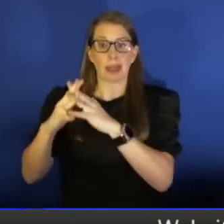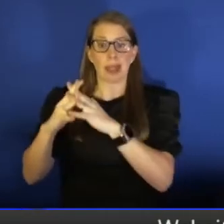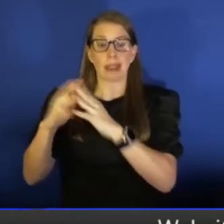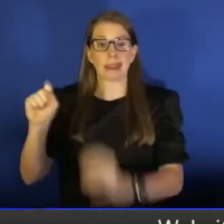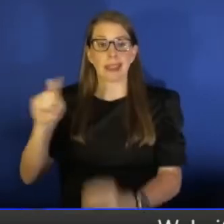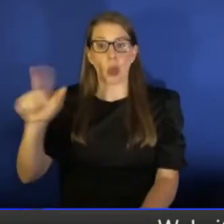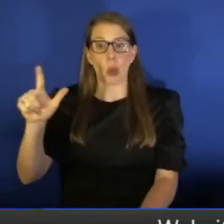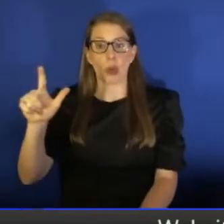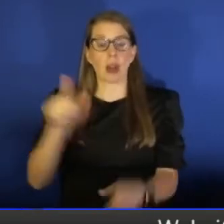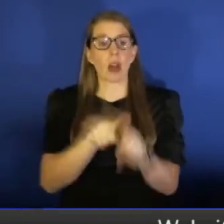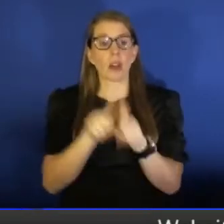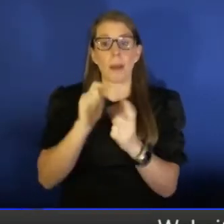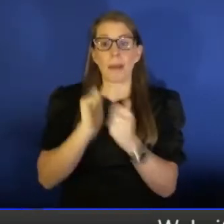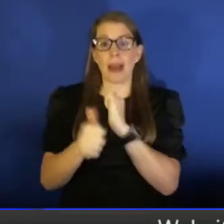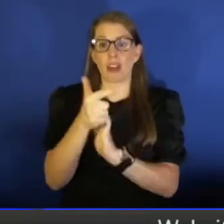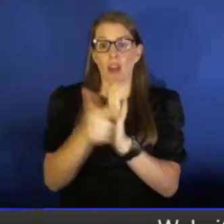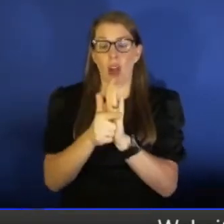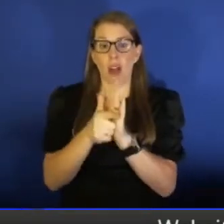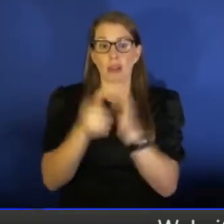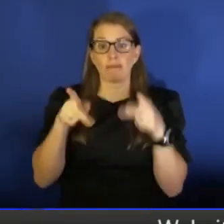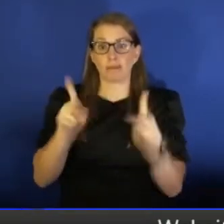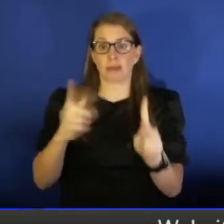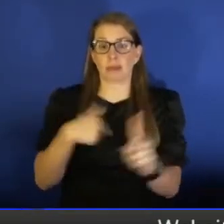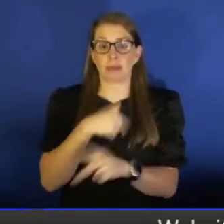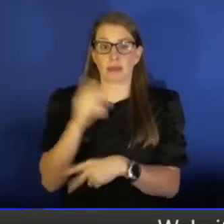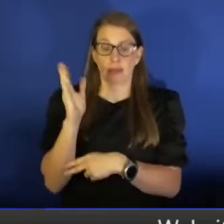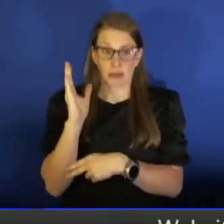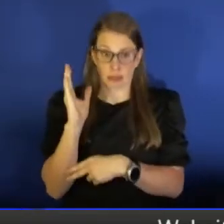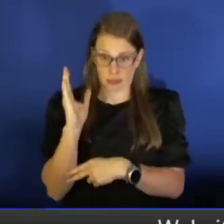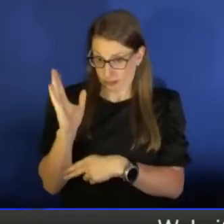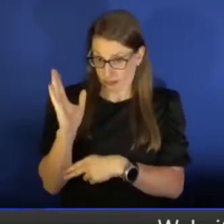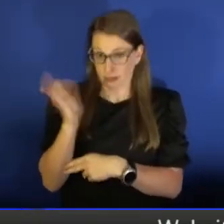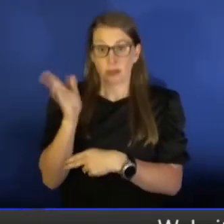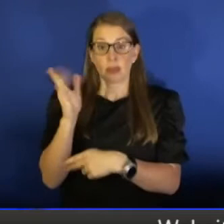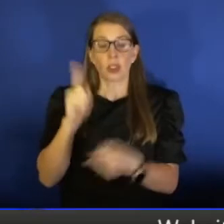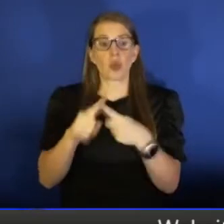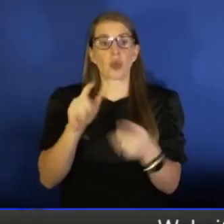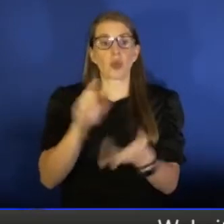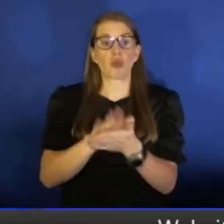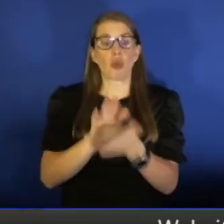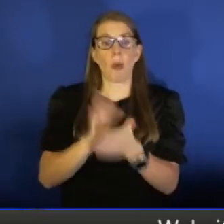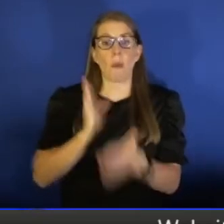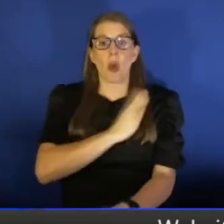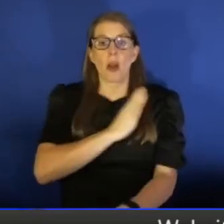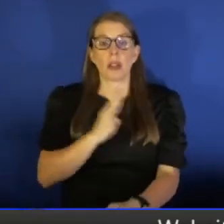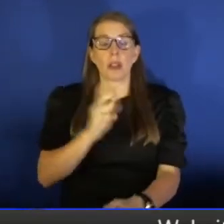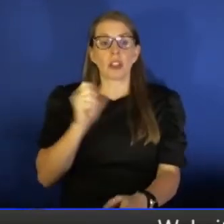that lets us present to school boards across the state of Missouri, so we're presenting to 500